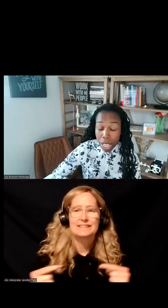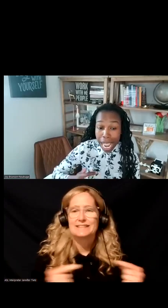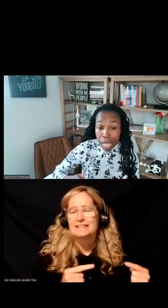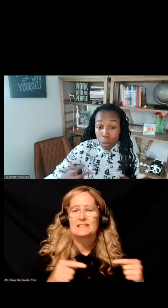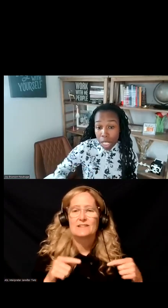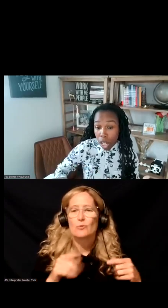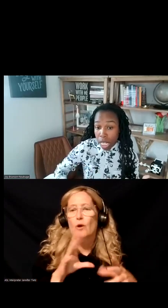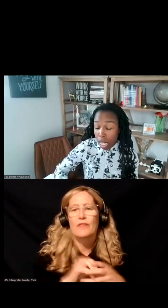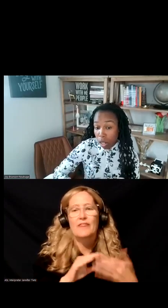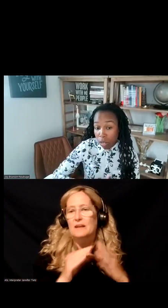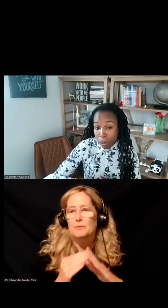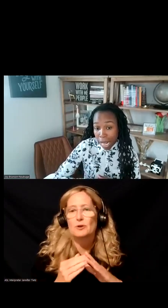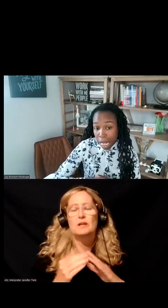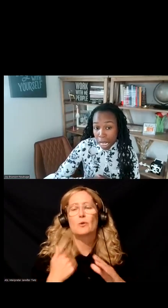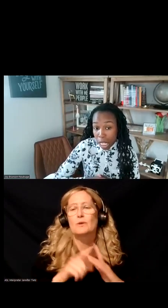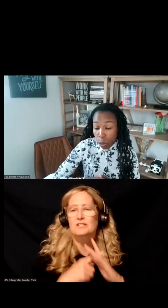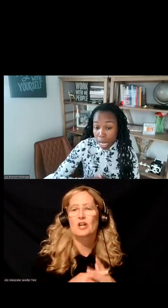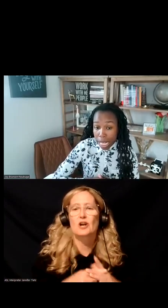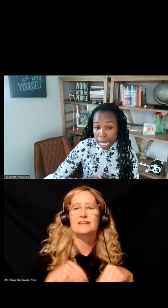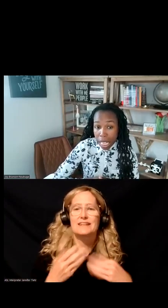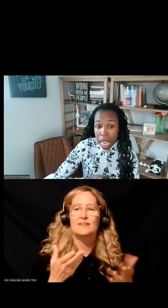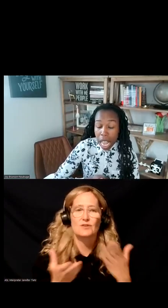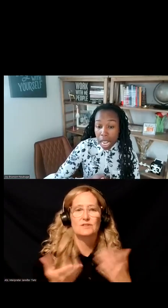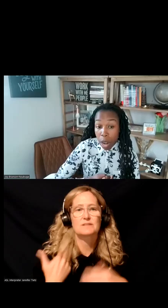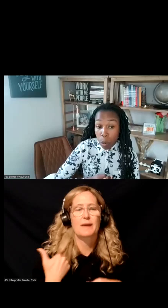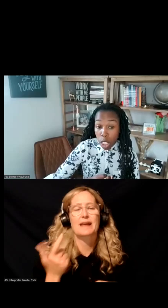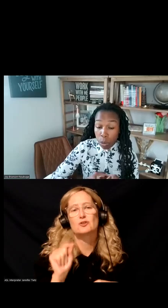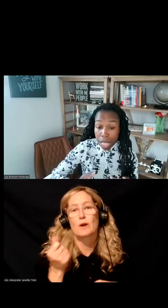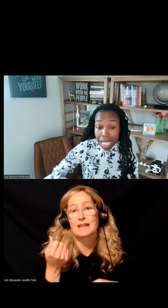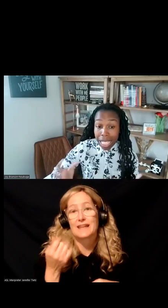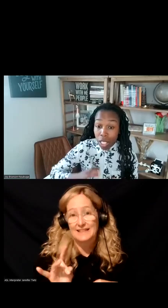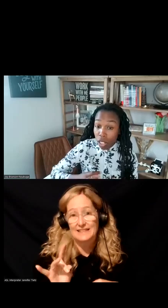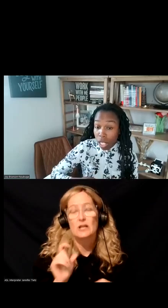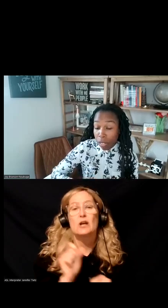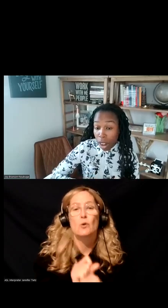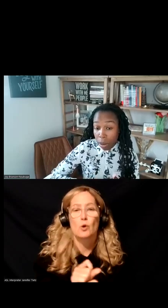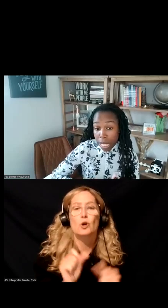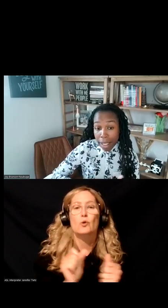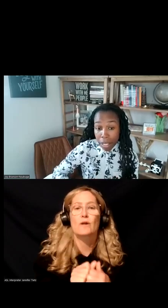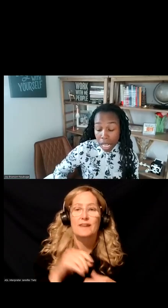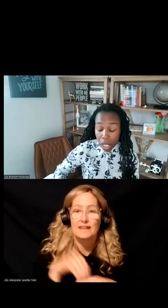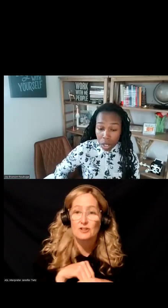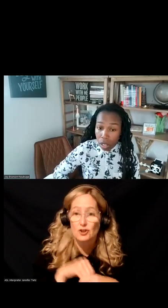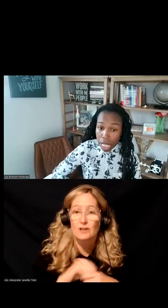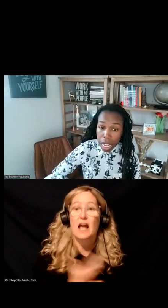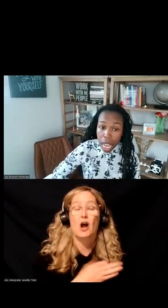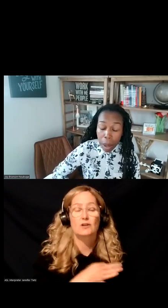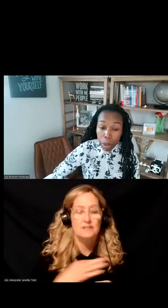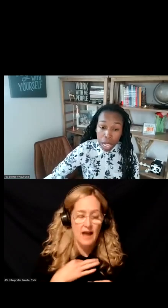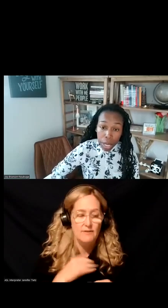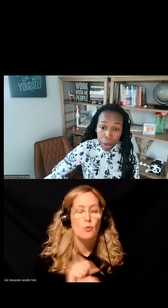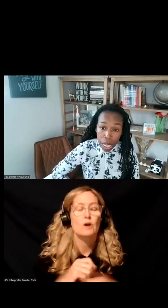the community as we started this service back in 2018, and worked with this internally for our own staff and then